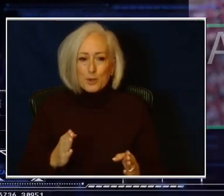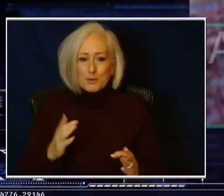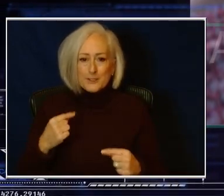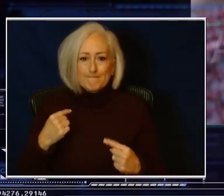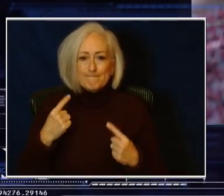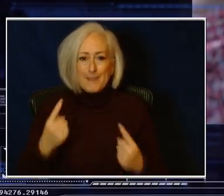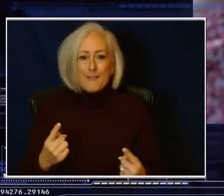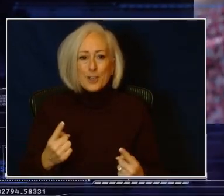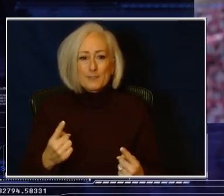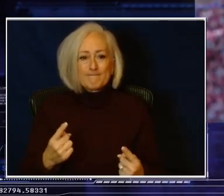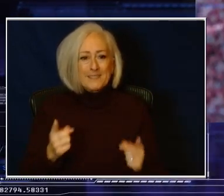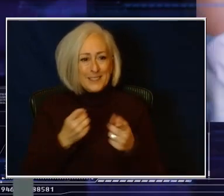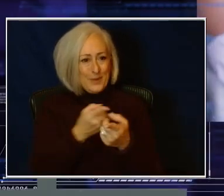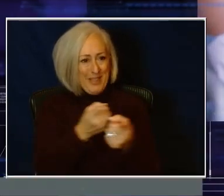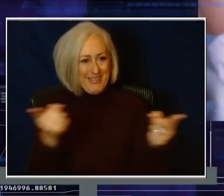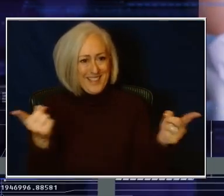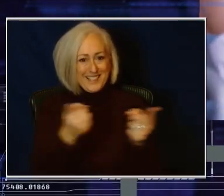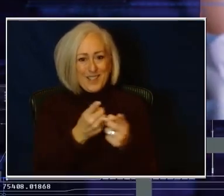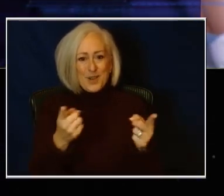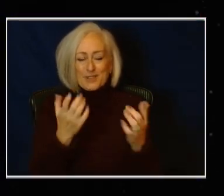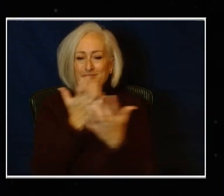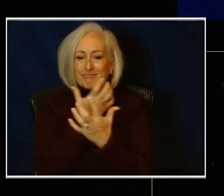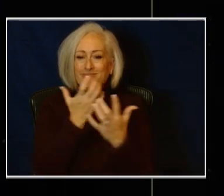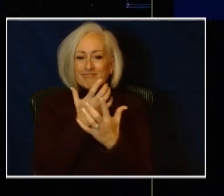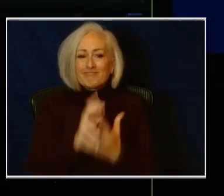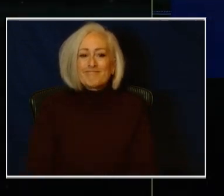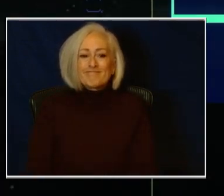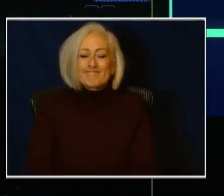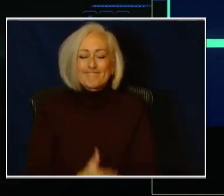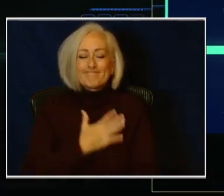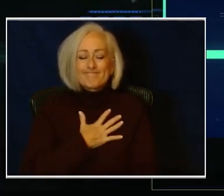because these folks are really good.